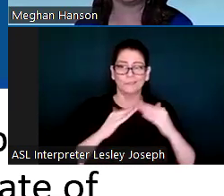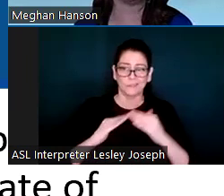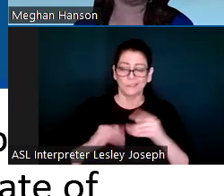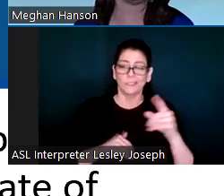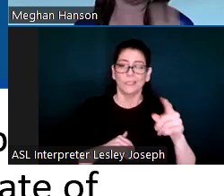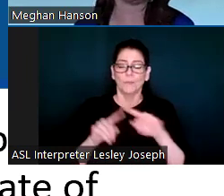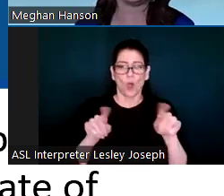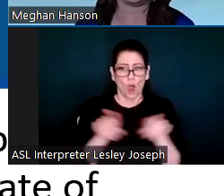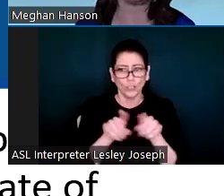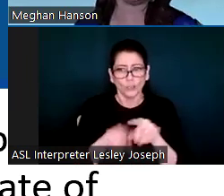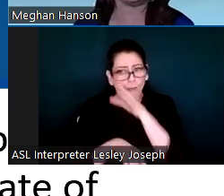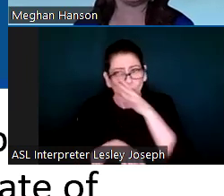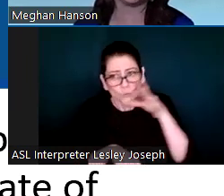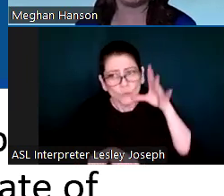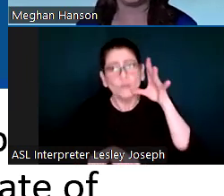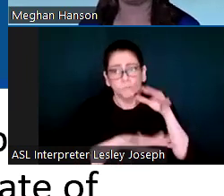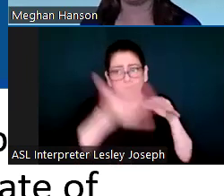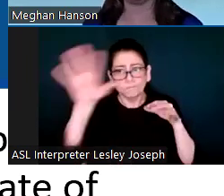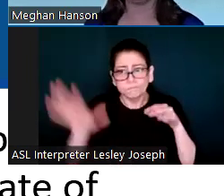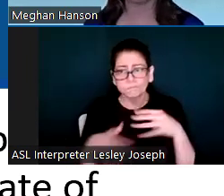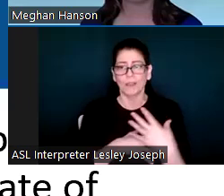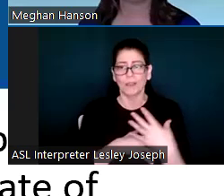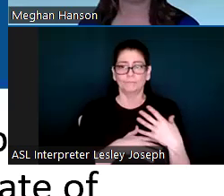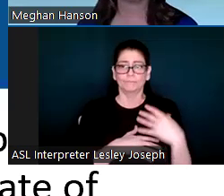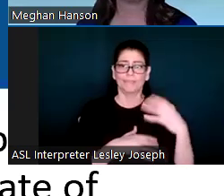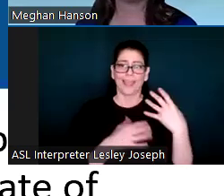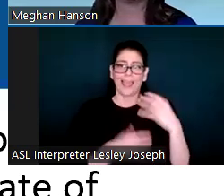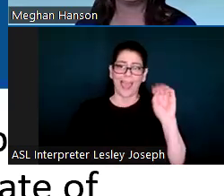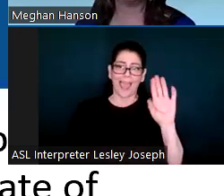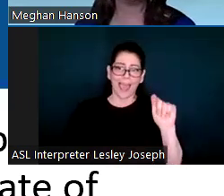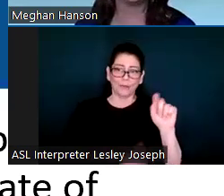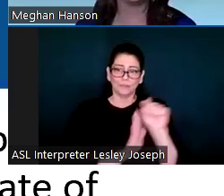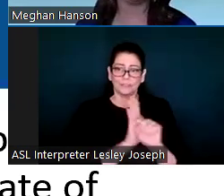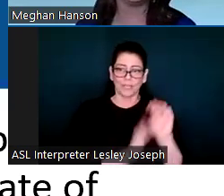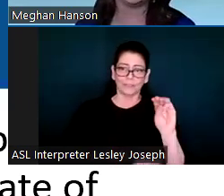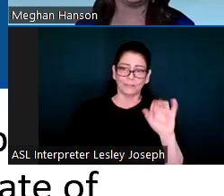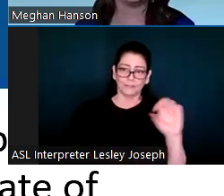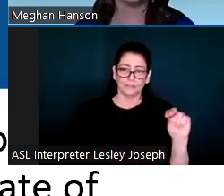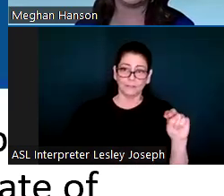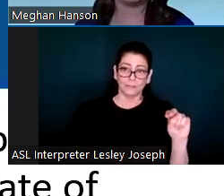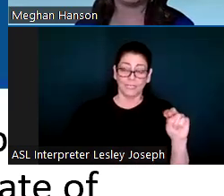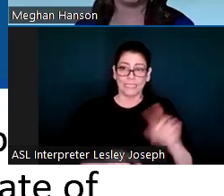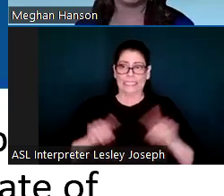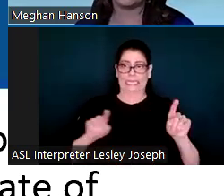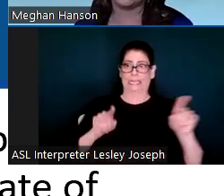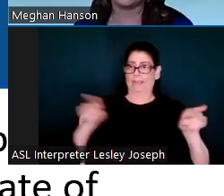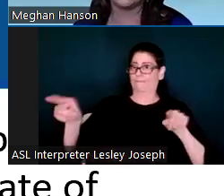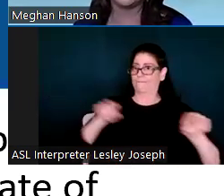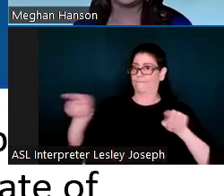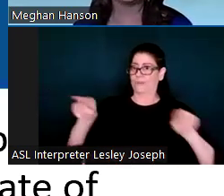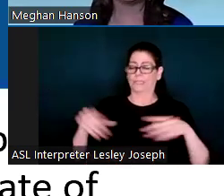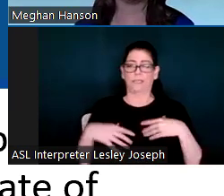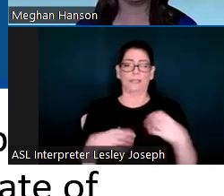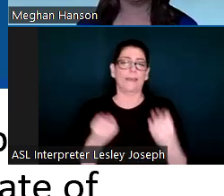rural communities around the rest of our state, what we call outstate Minnesota. And so those communities are very different. And there's a lot of programs within the